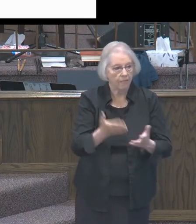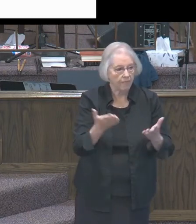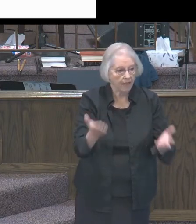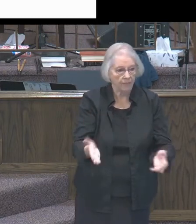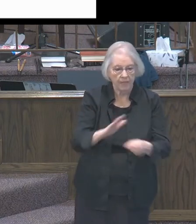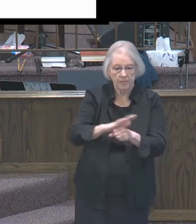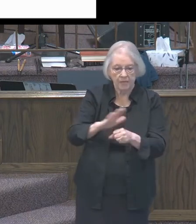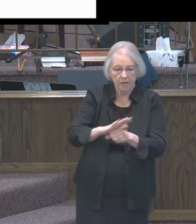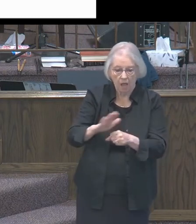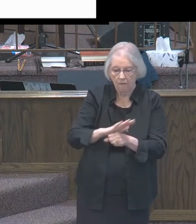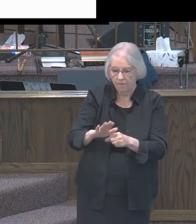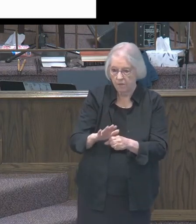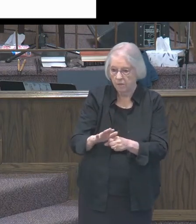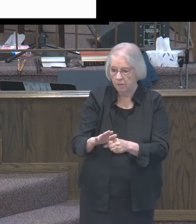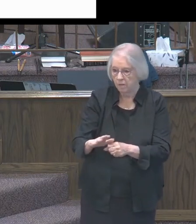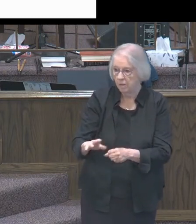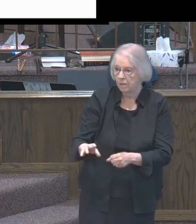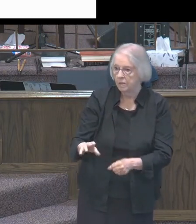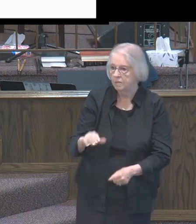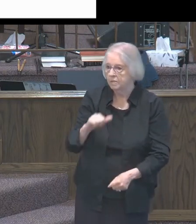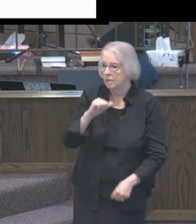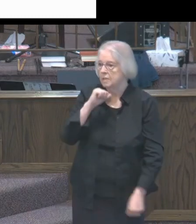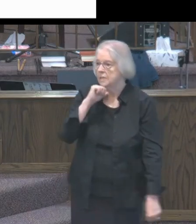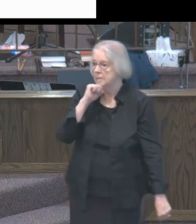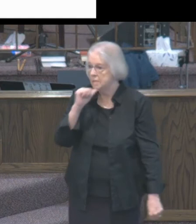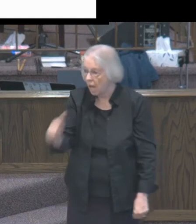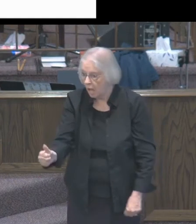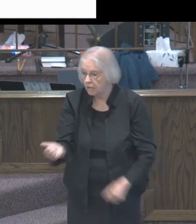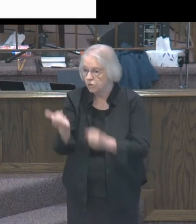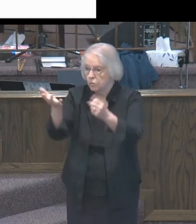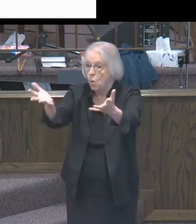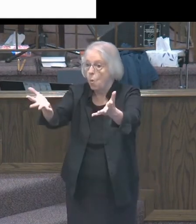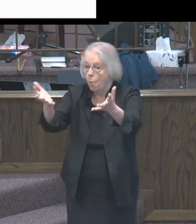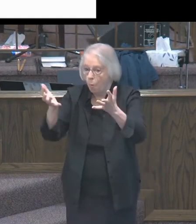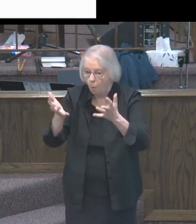enough is to not to wish to commit it.